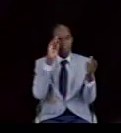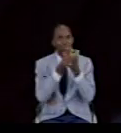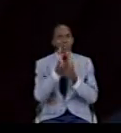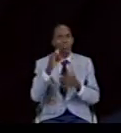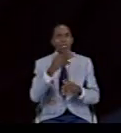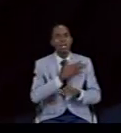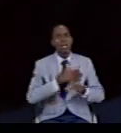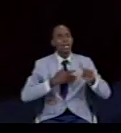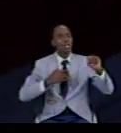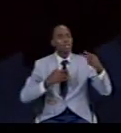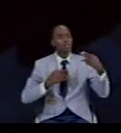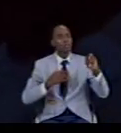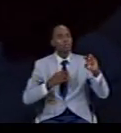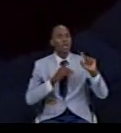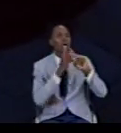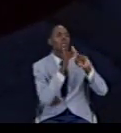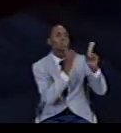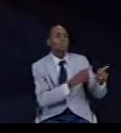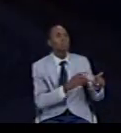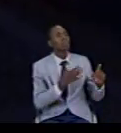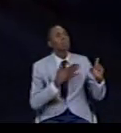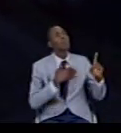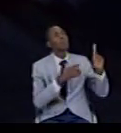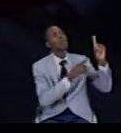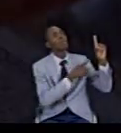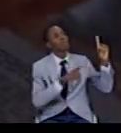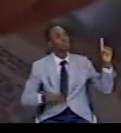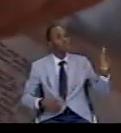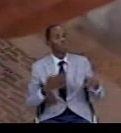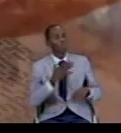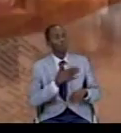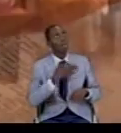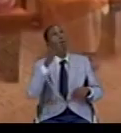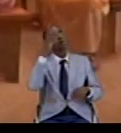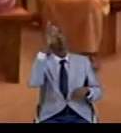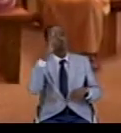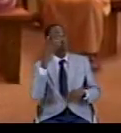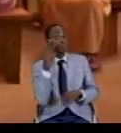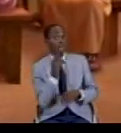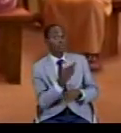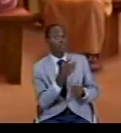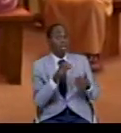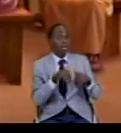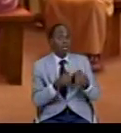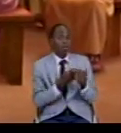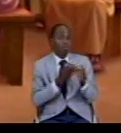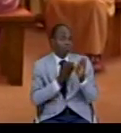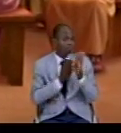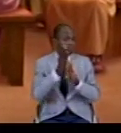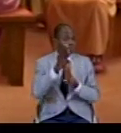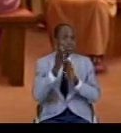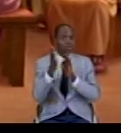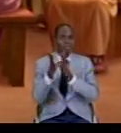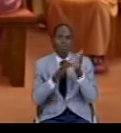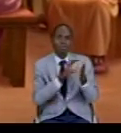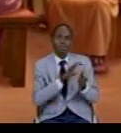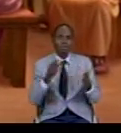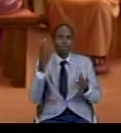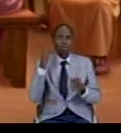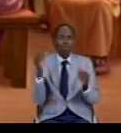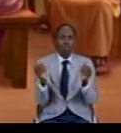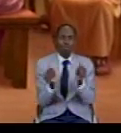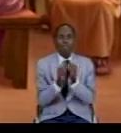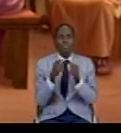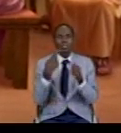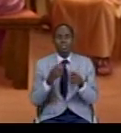answered and said unto him, My Lord and my God. Do you see how direct the Lord Jesus Christ was in the